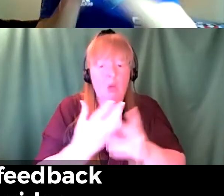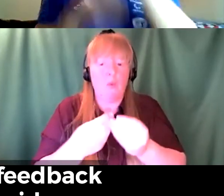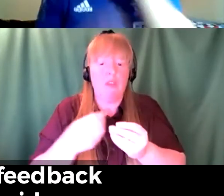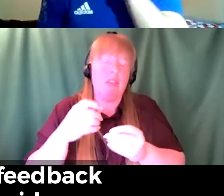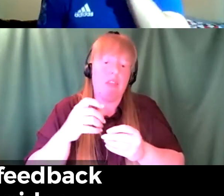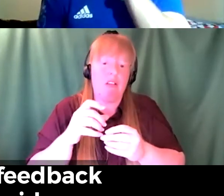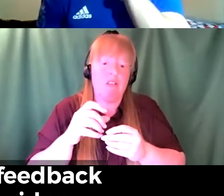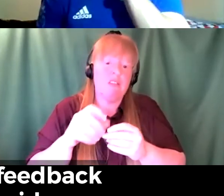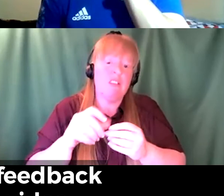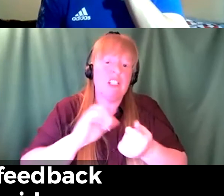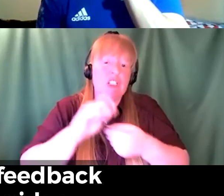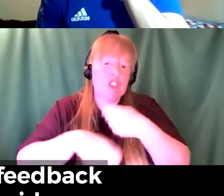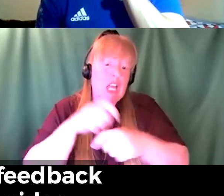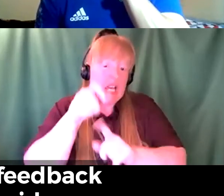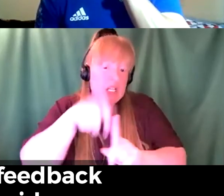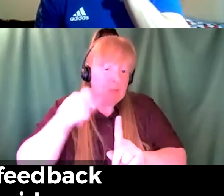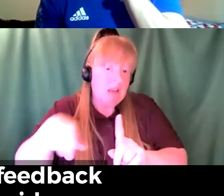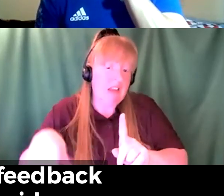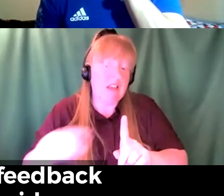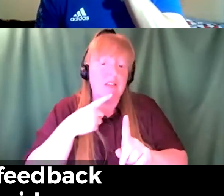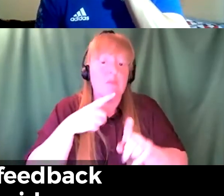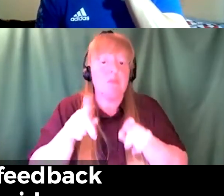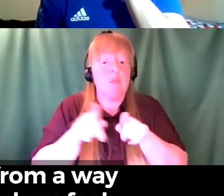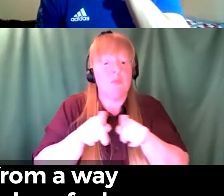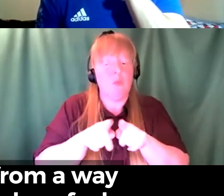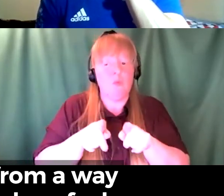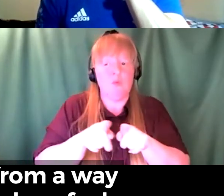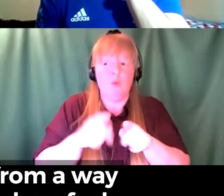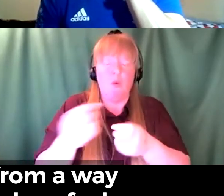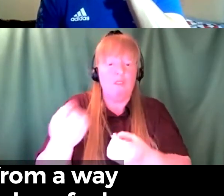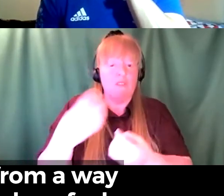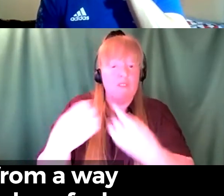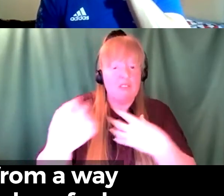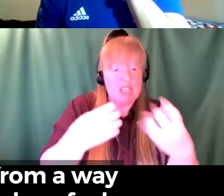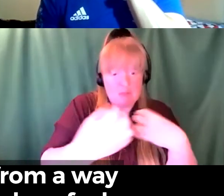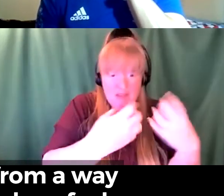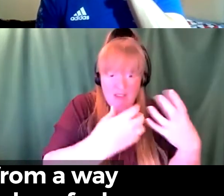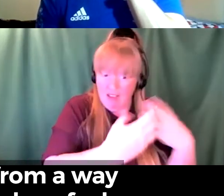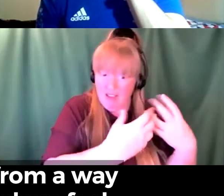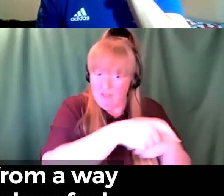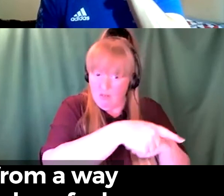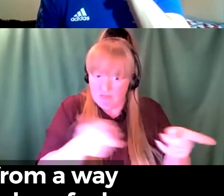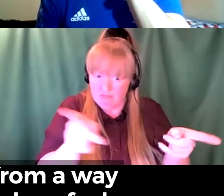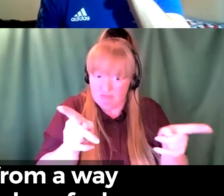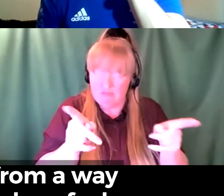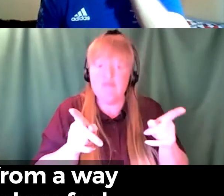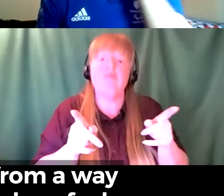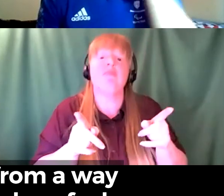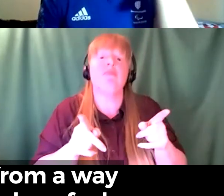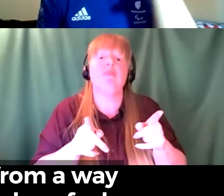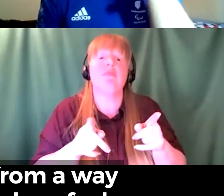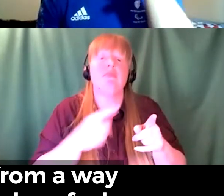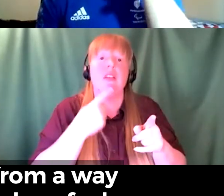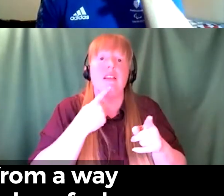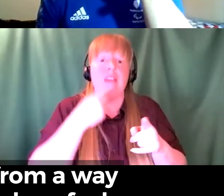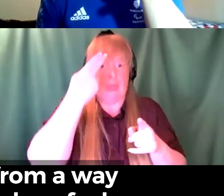ideas behind it, the feedback when we had the kind of the drafts of the video, the name itself, actually, it came from a